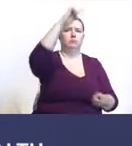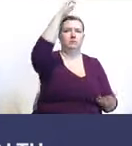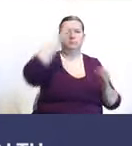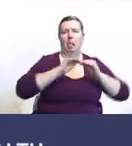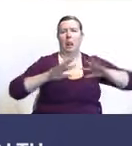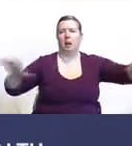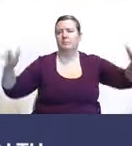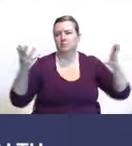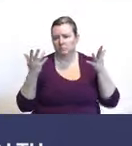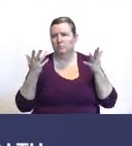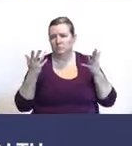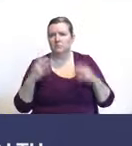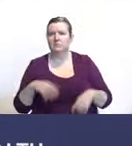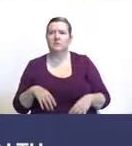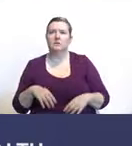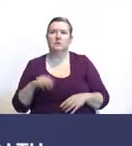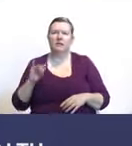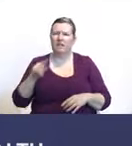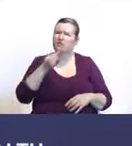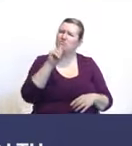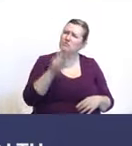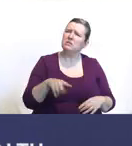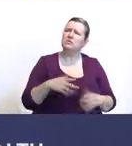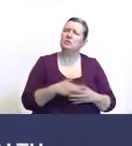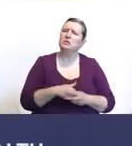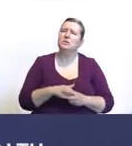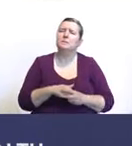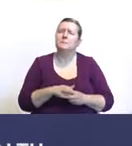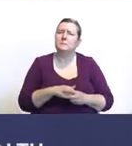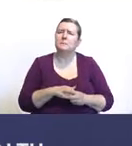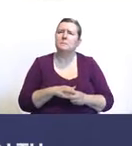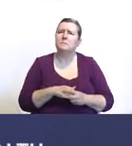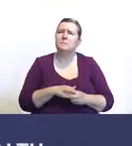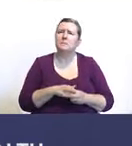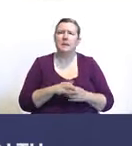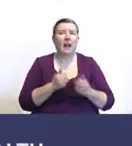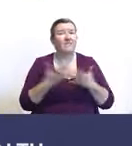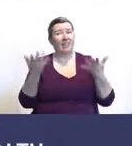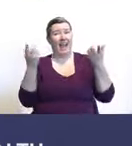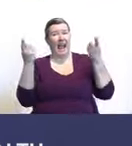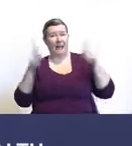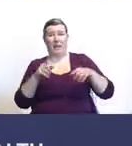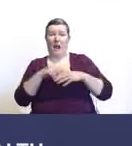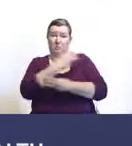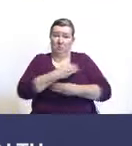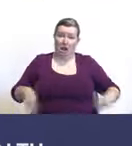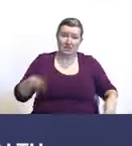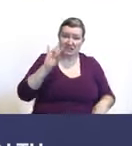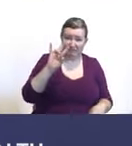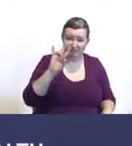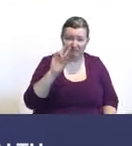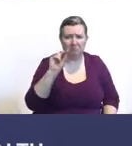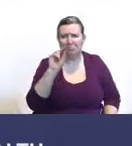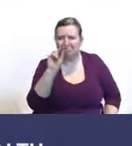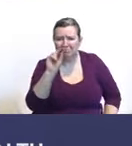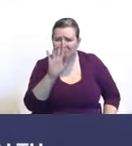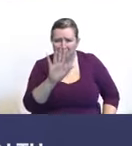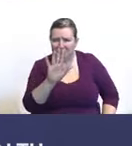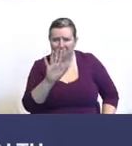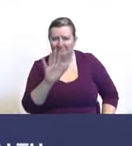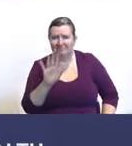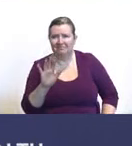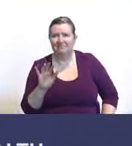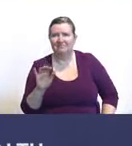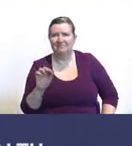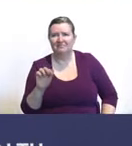because all of those things are on the board, but they're not all going to be on March 7th. We want to do this I mentioned, I'm not sure you had come in the room